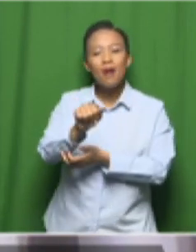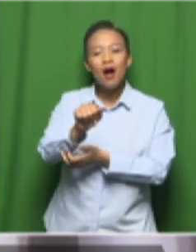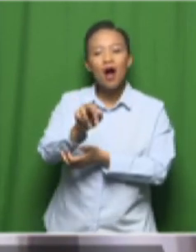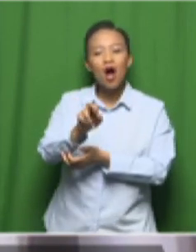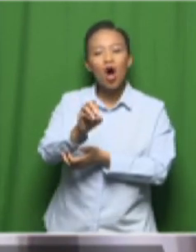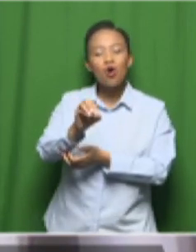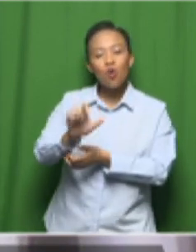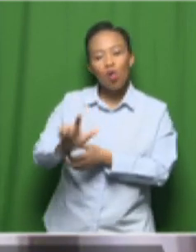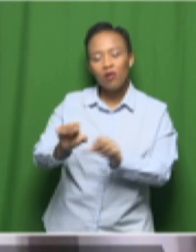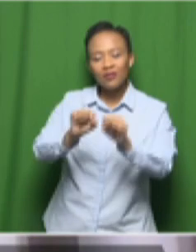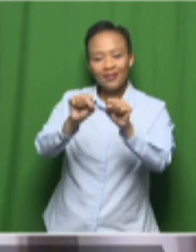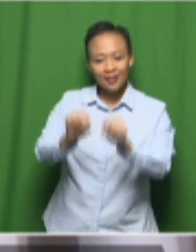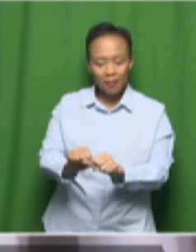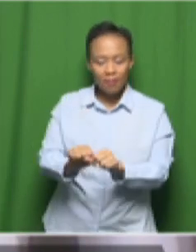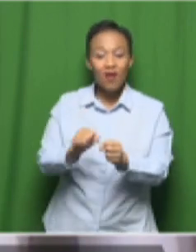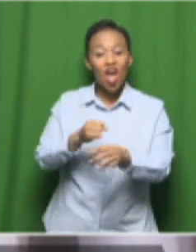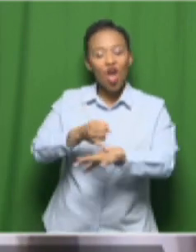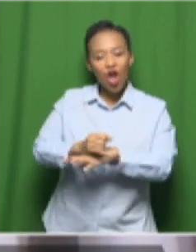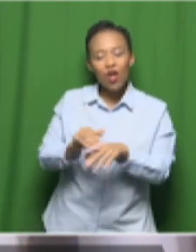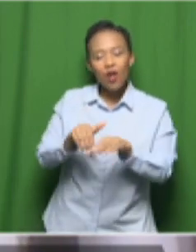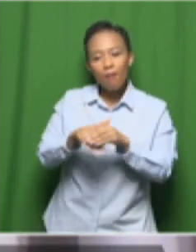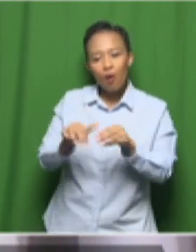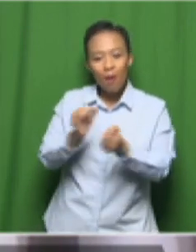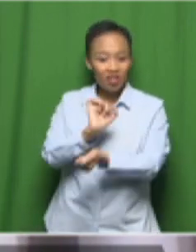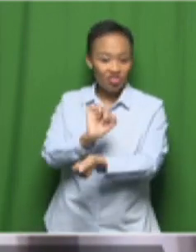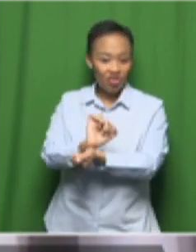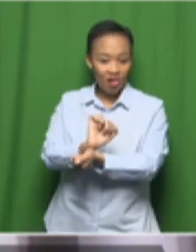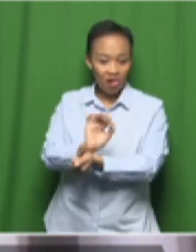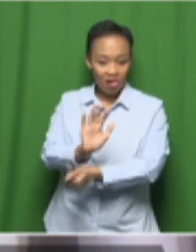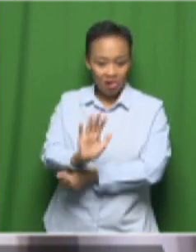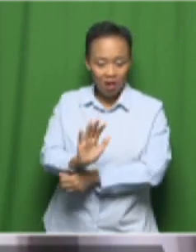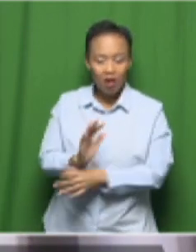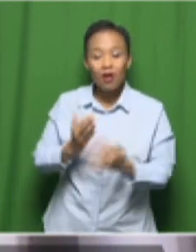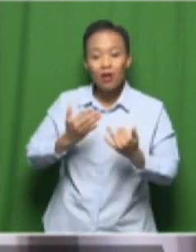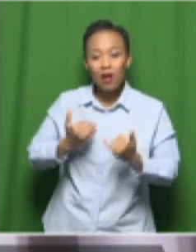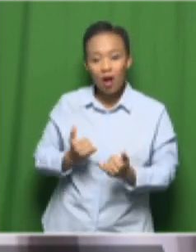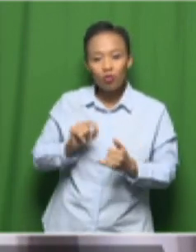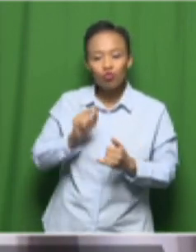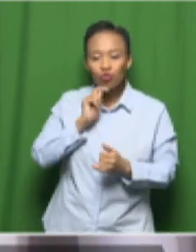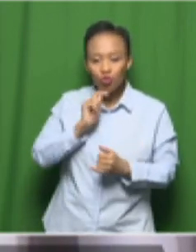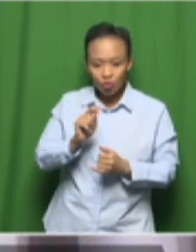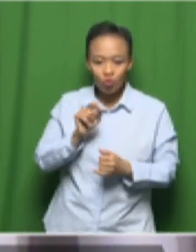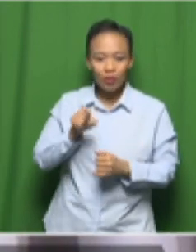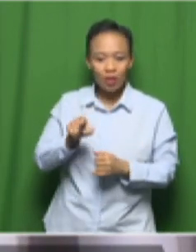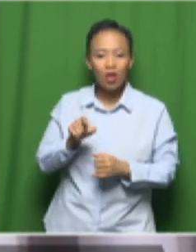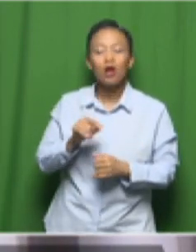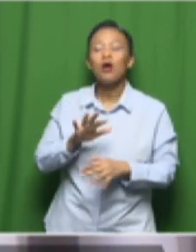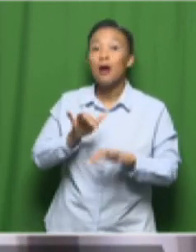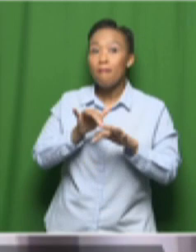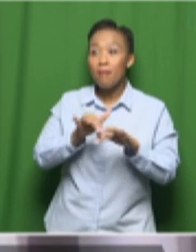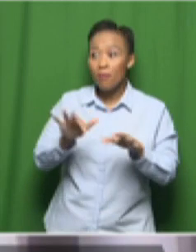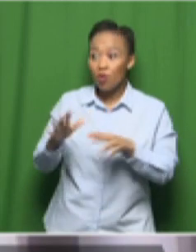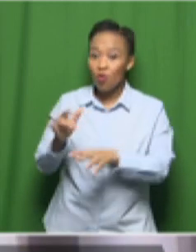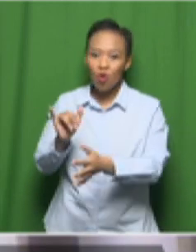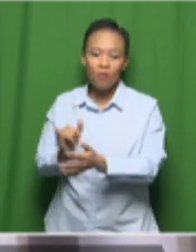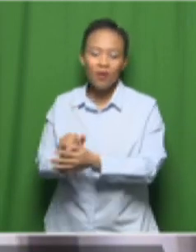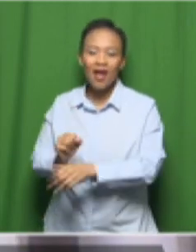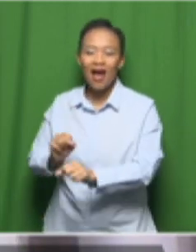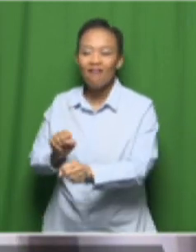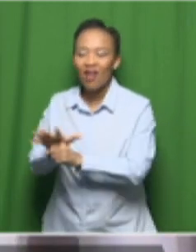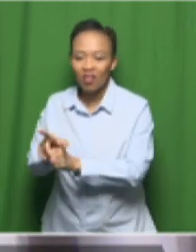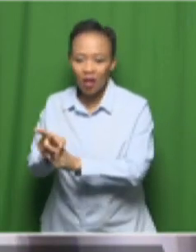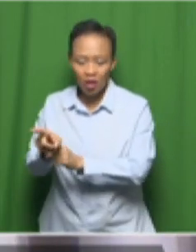understanding how our parole system failings at the moment are letting the public as well as offenders down. That's one very important